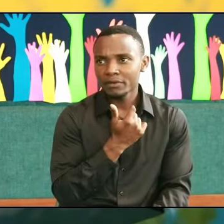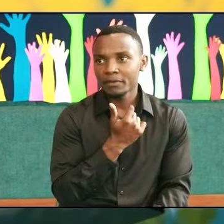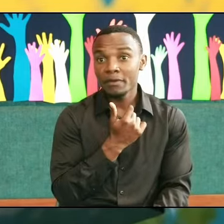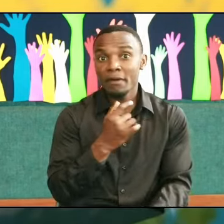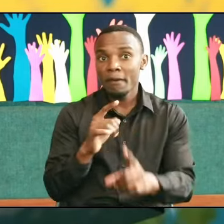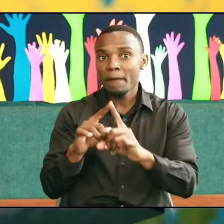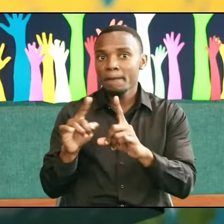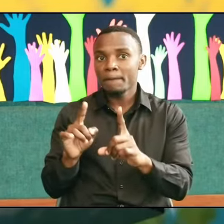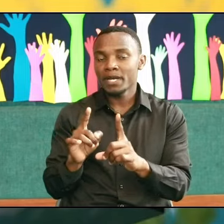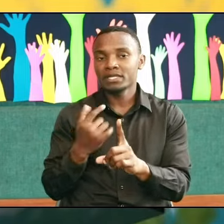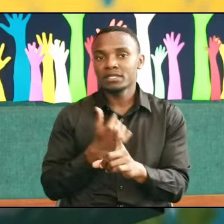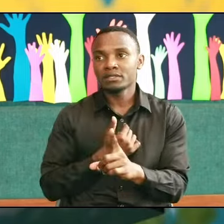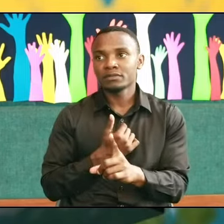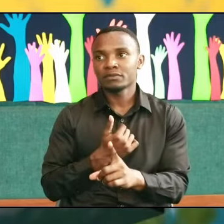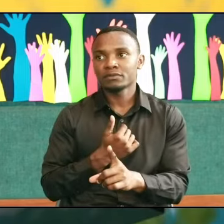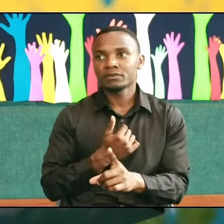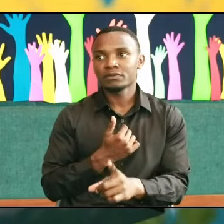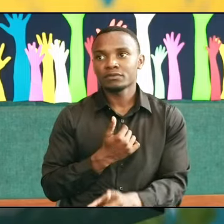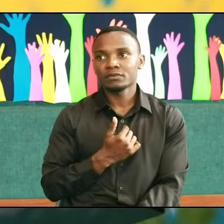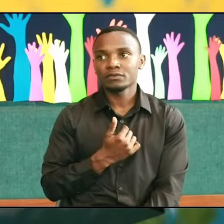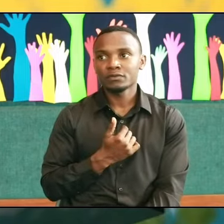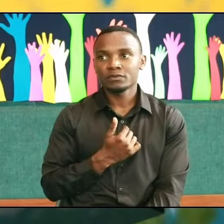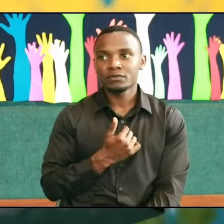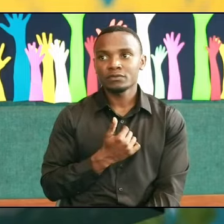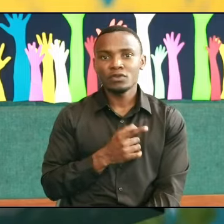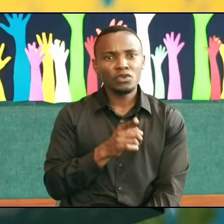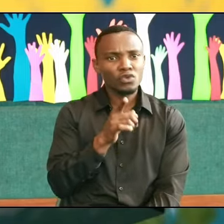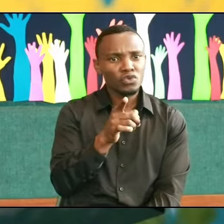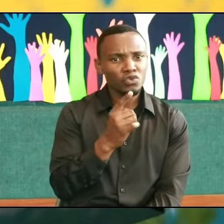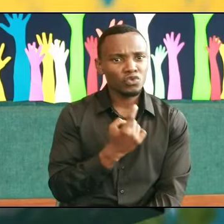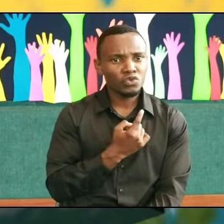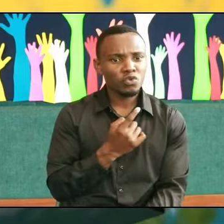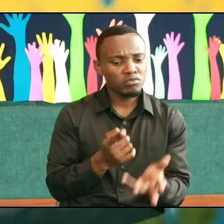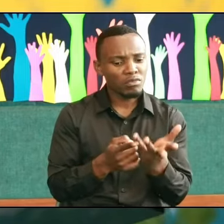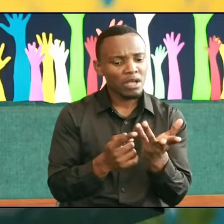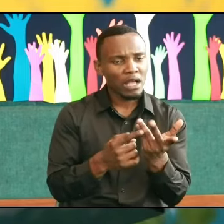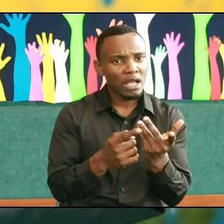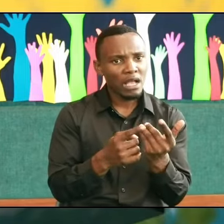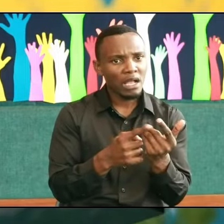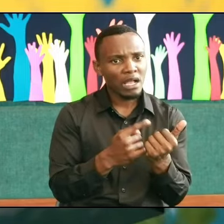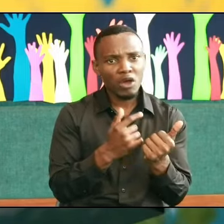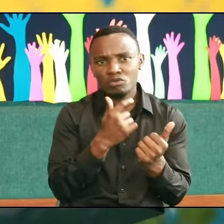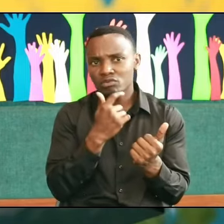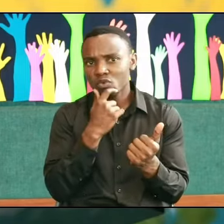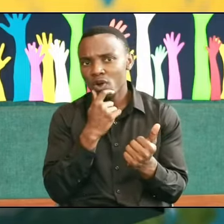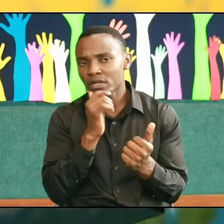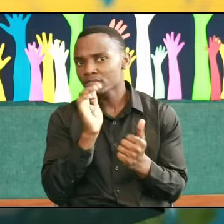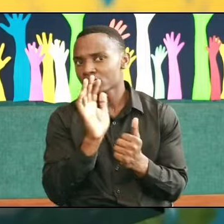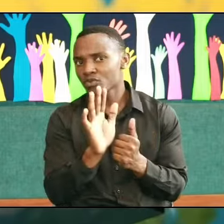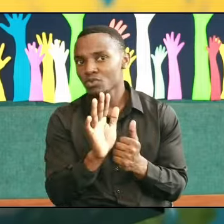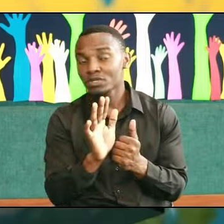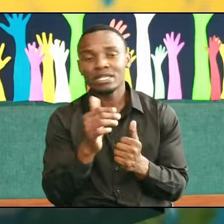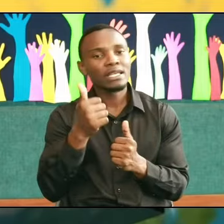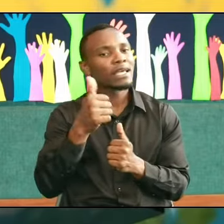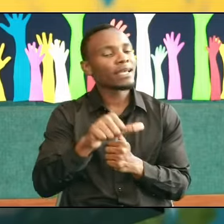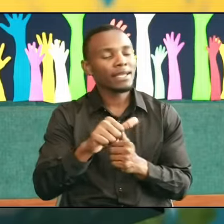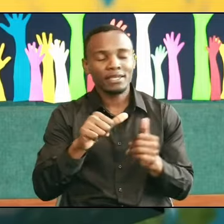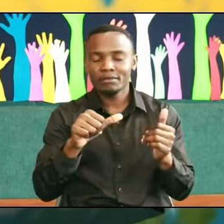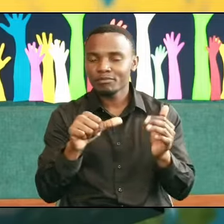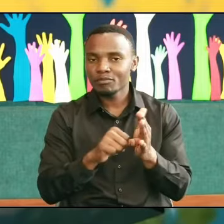But my tear, you number my what? My wandering. Whatever trouble you have gone